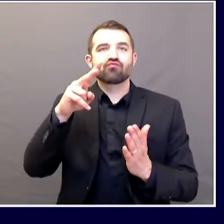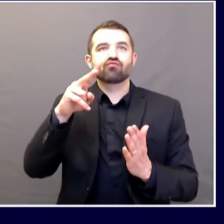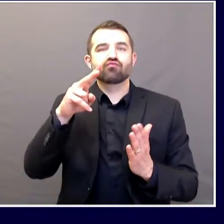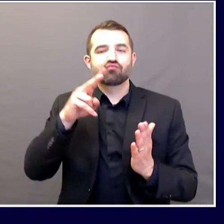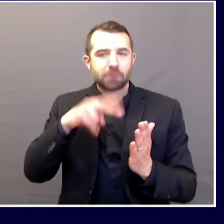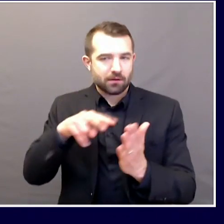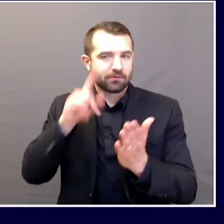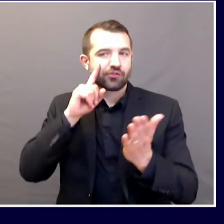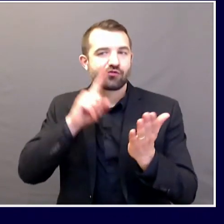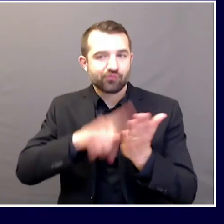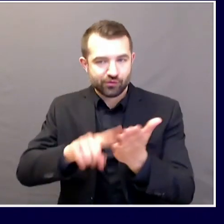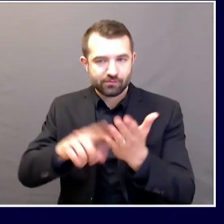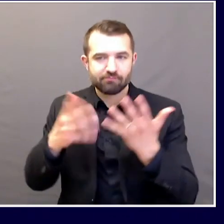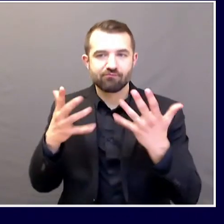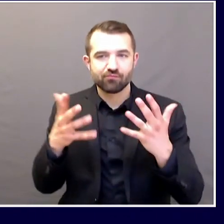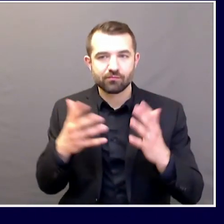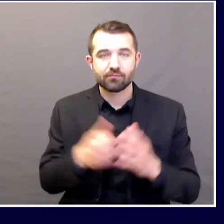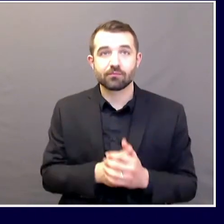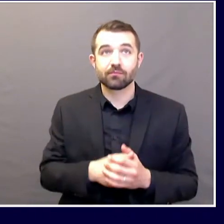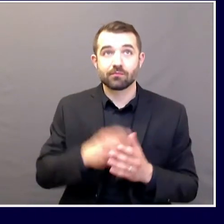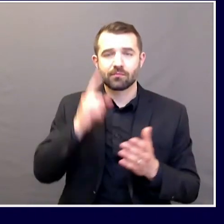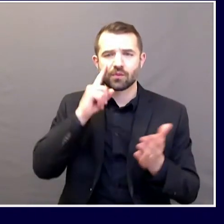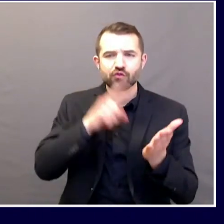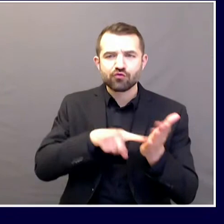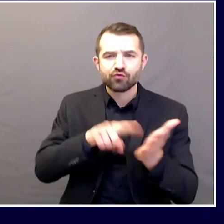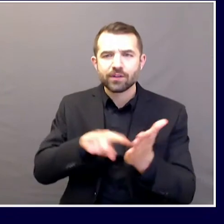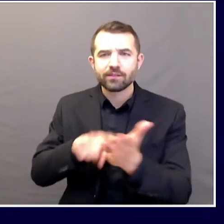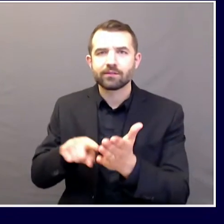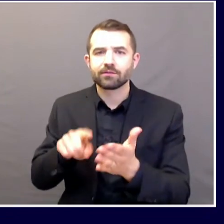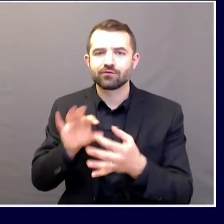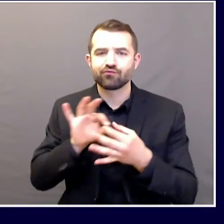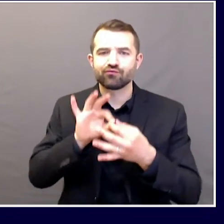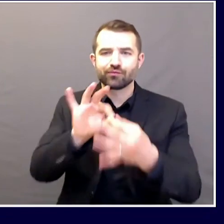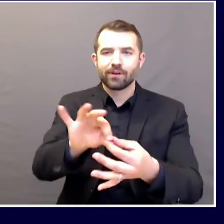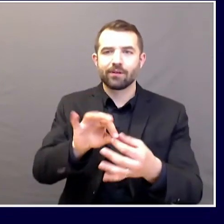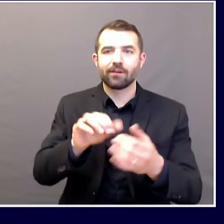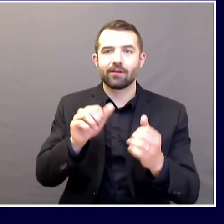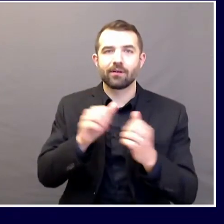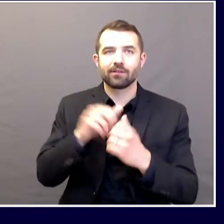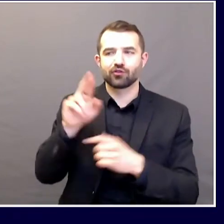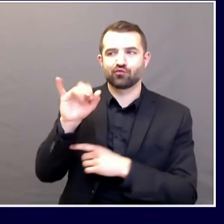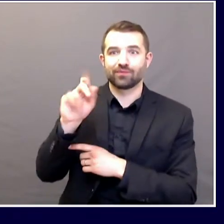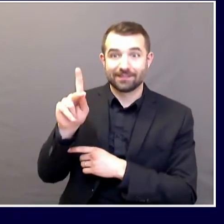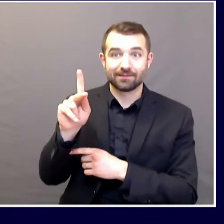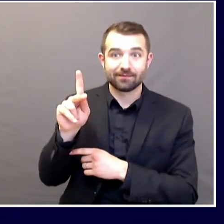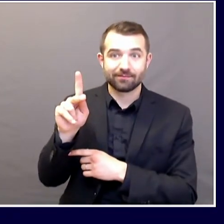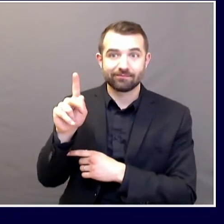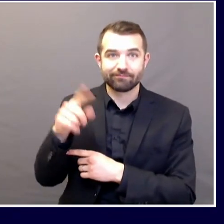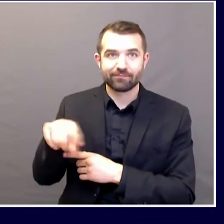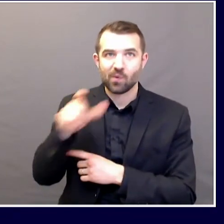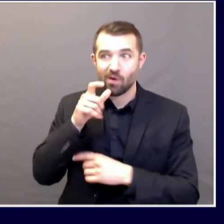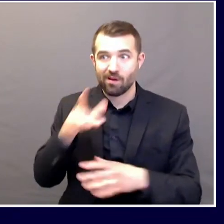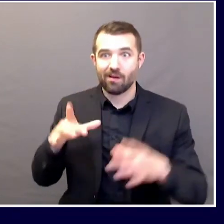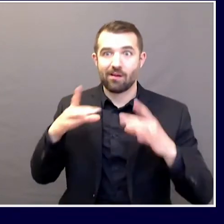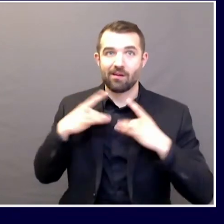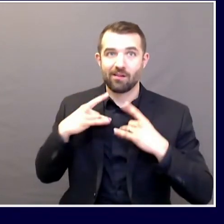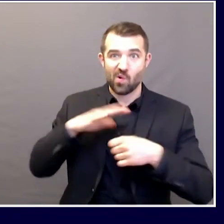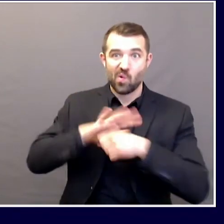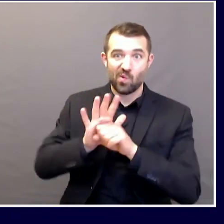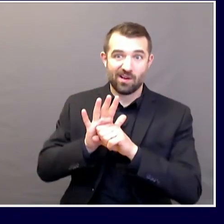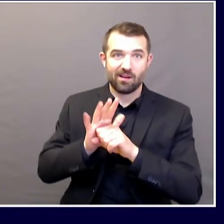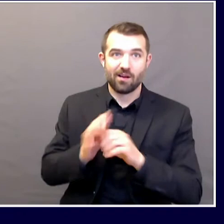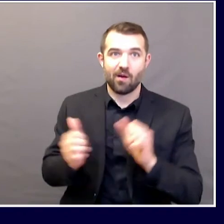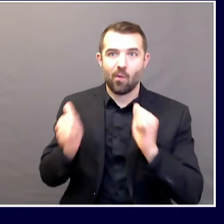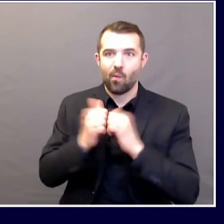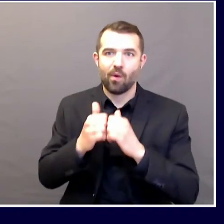pieces of research around relative risk for individuals who are suffering or from chronic medical conditions,